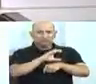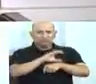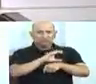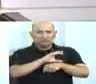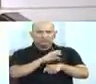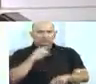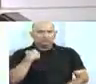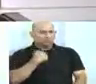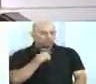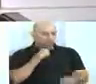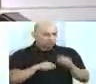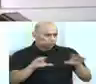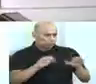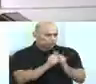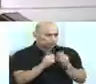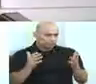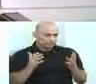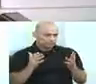We couldn't do it without you.